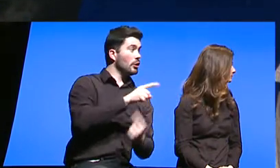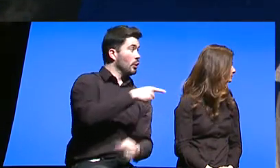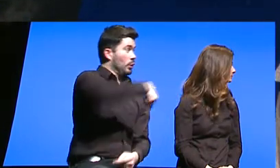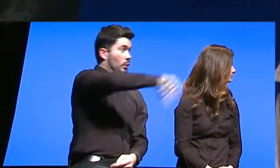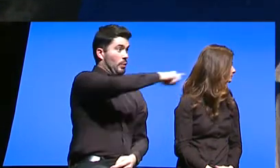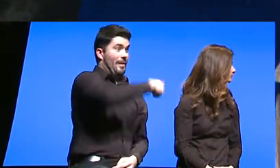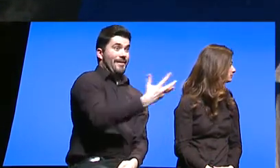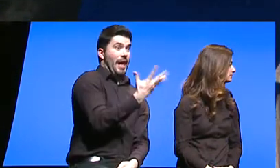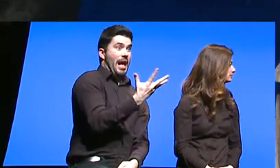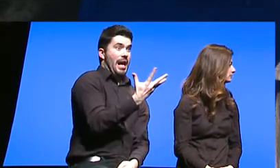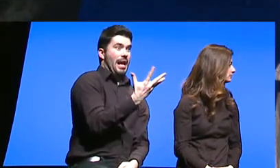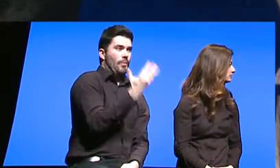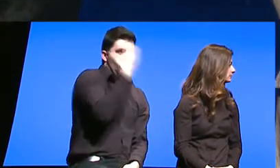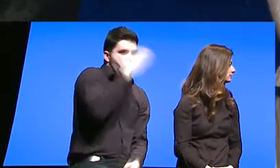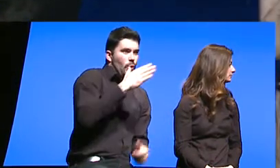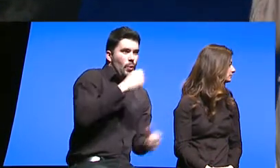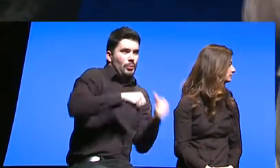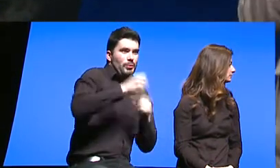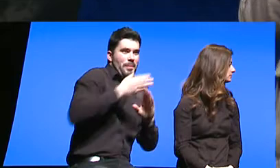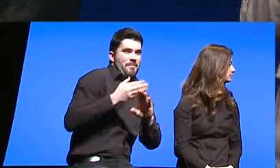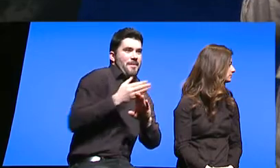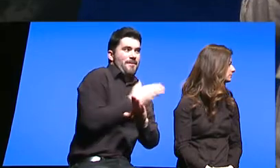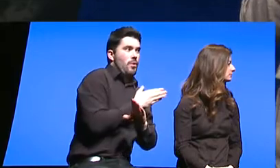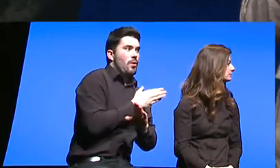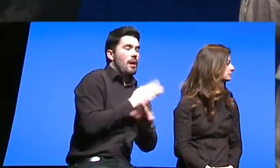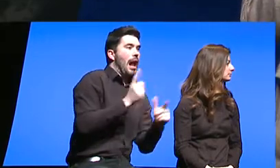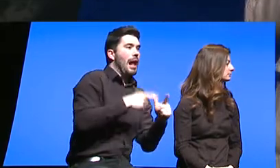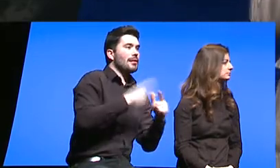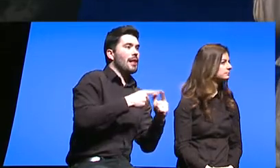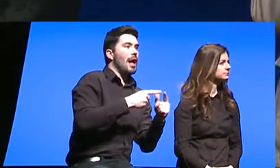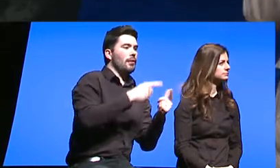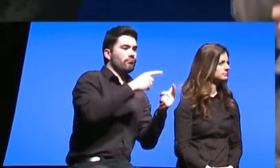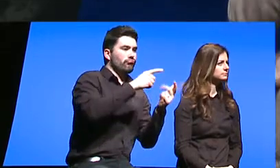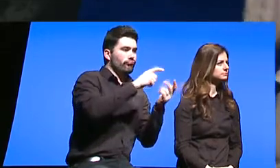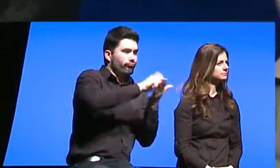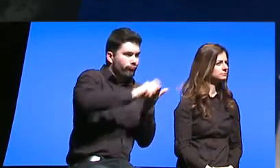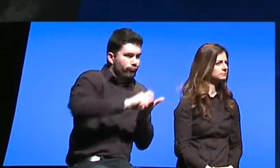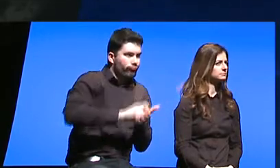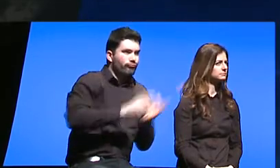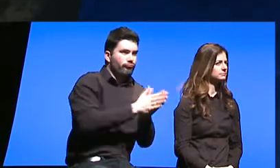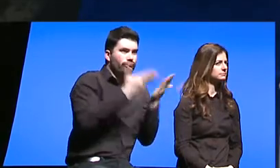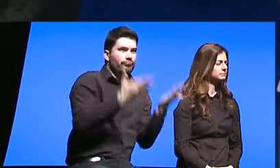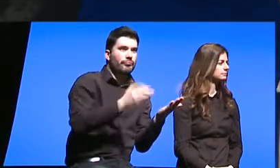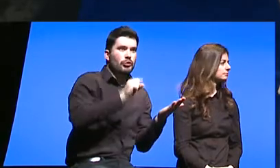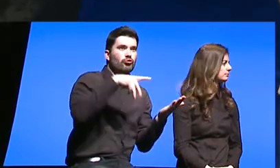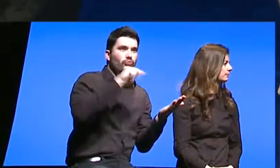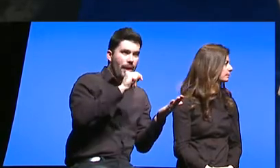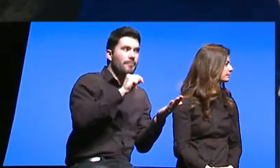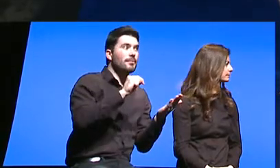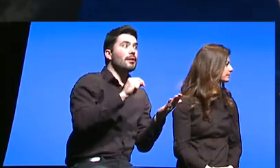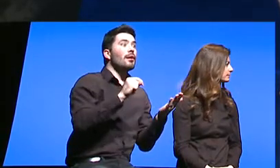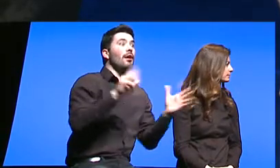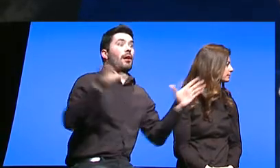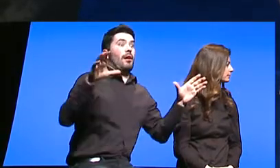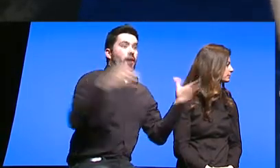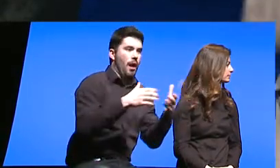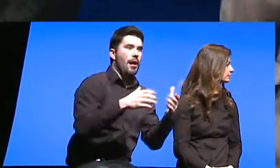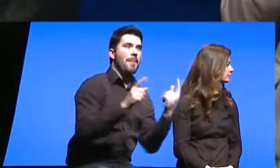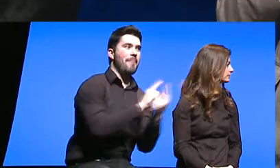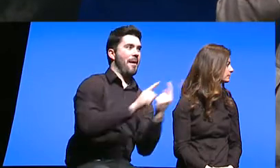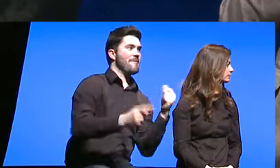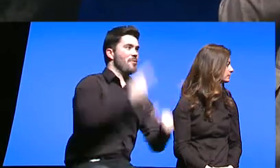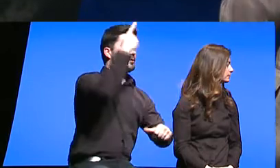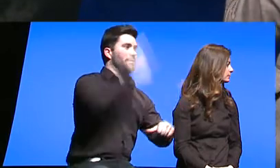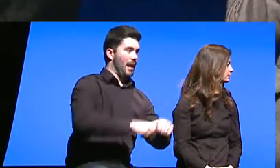until you walked into the room to read the script for the first time. And then I know now that you've rewritten the show, the end of the